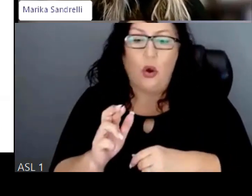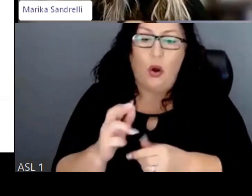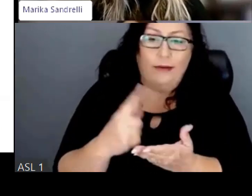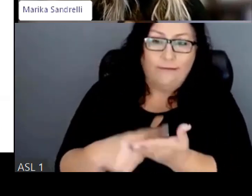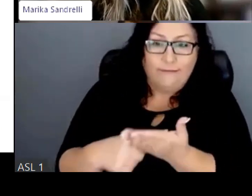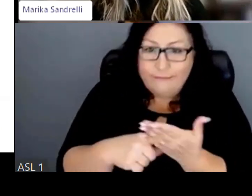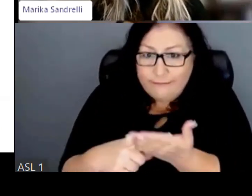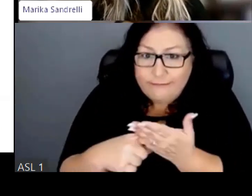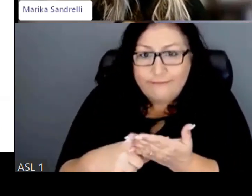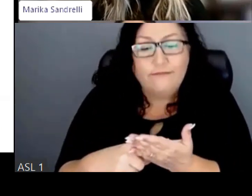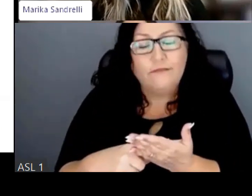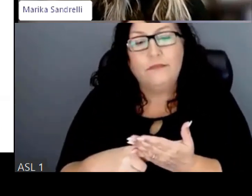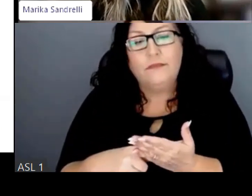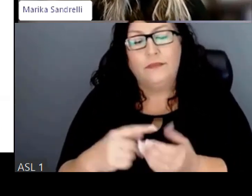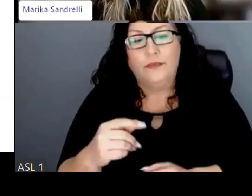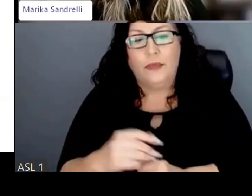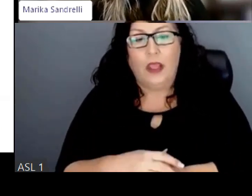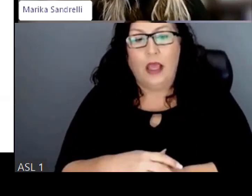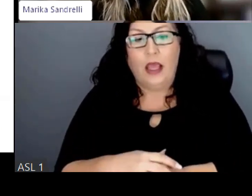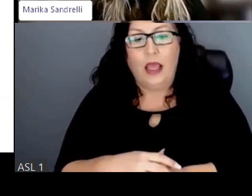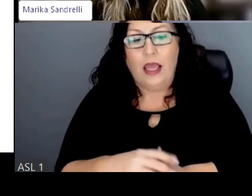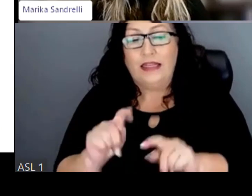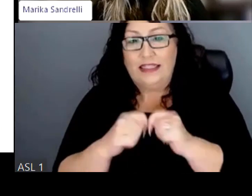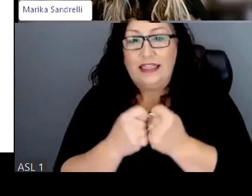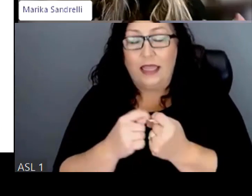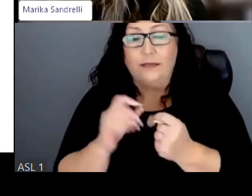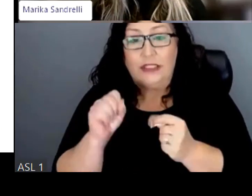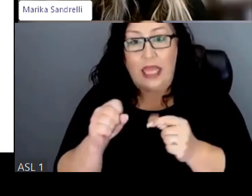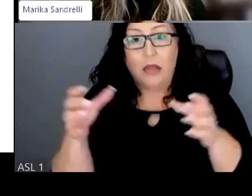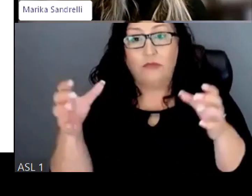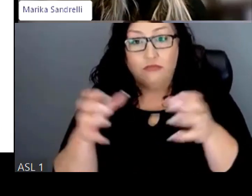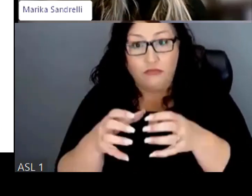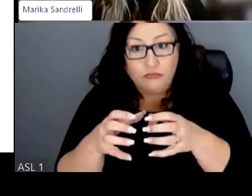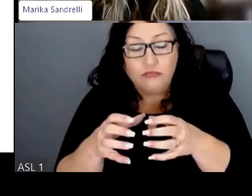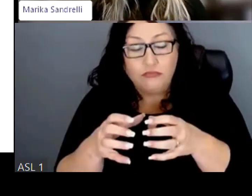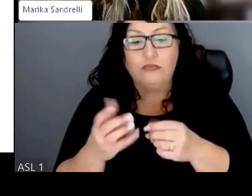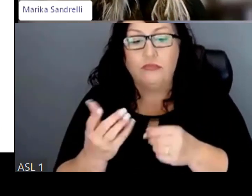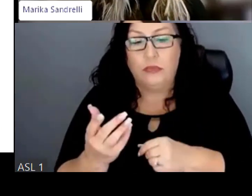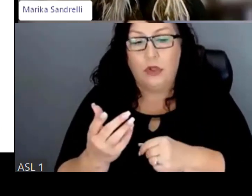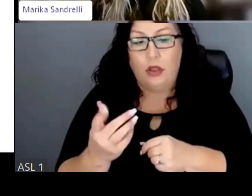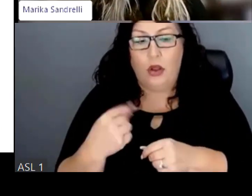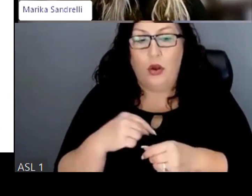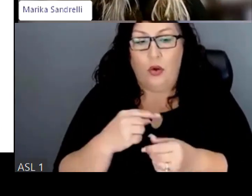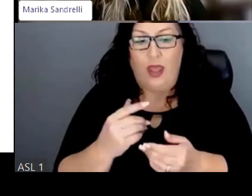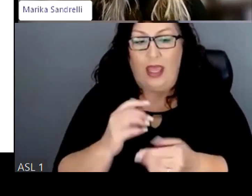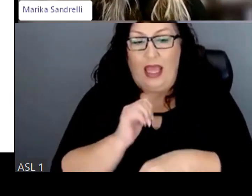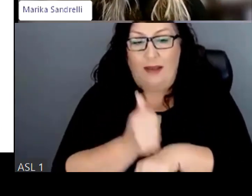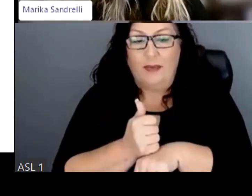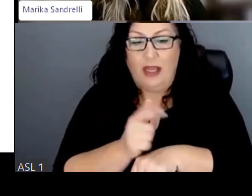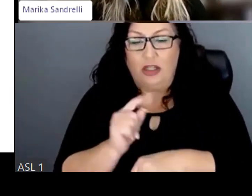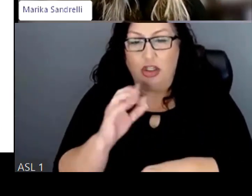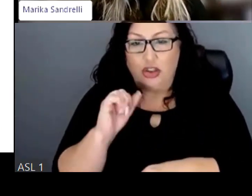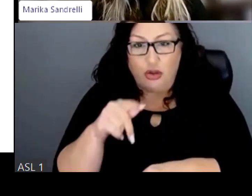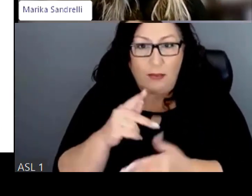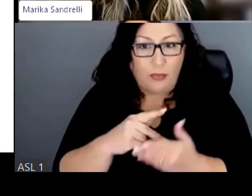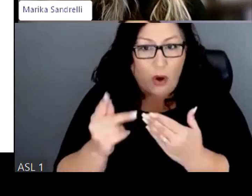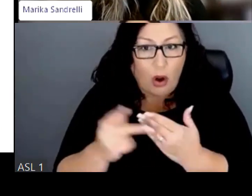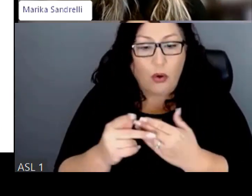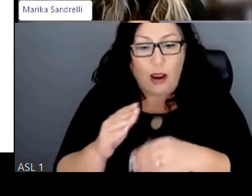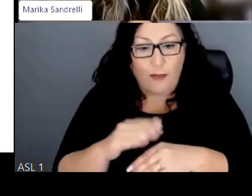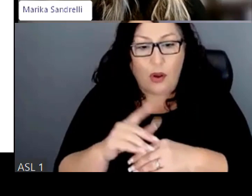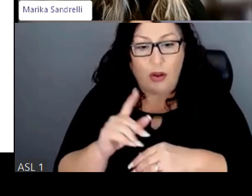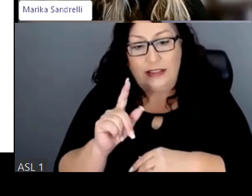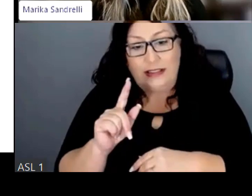or centers of dialogue, and teams can come together. We've implemented the TRIP program